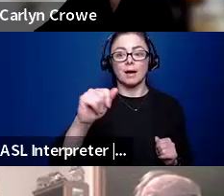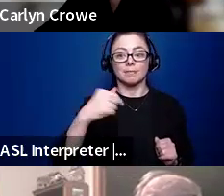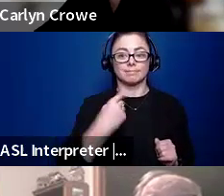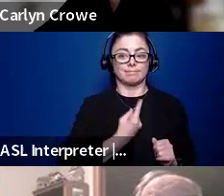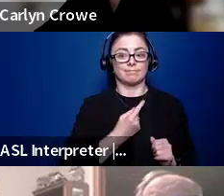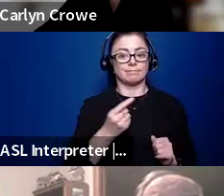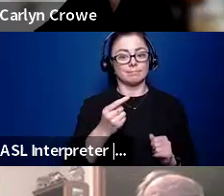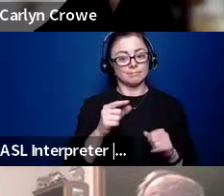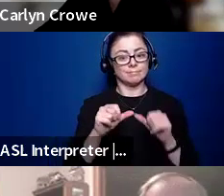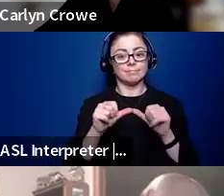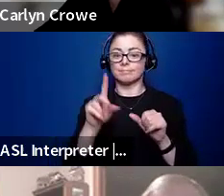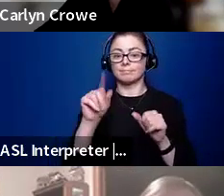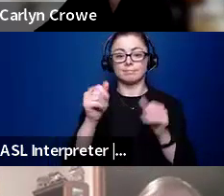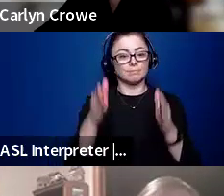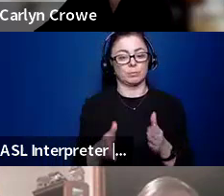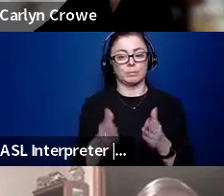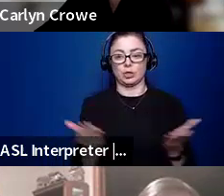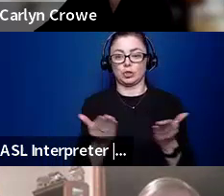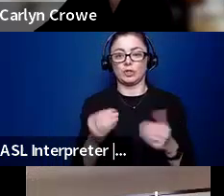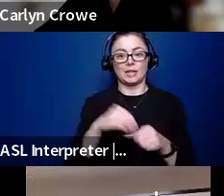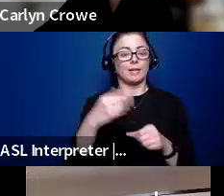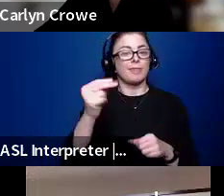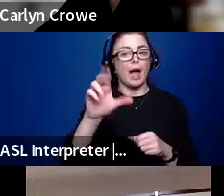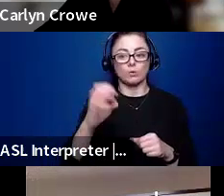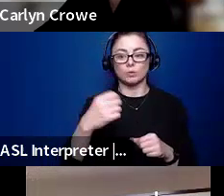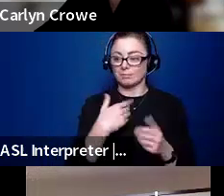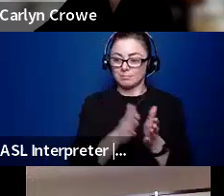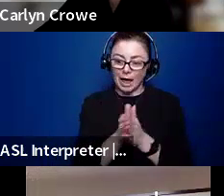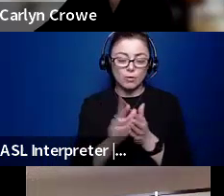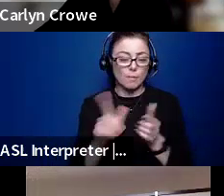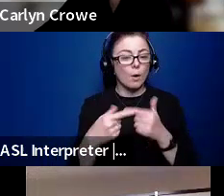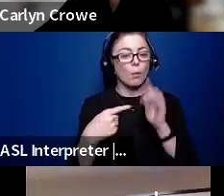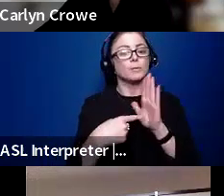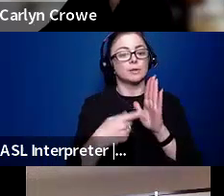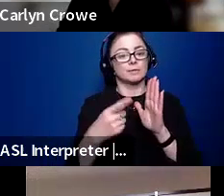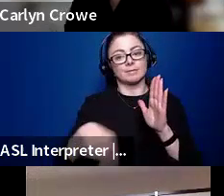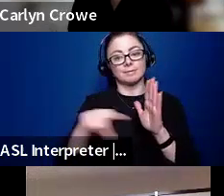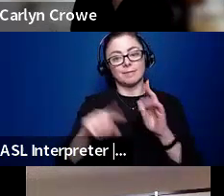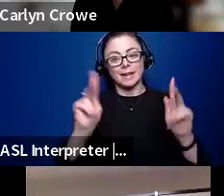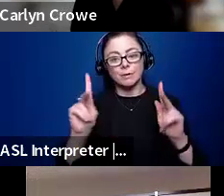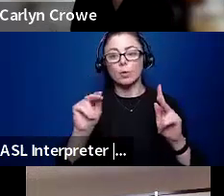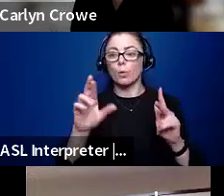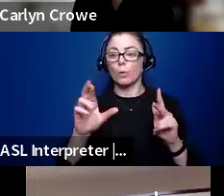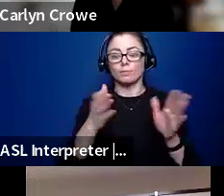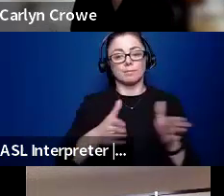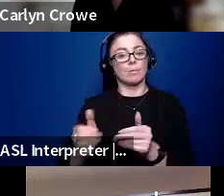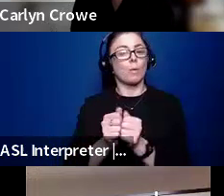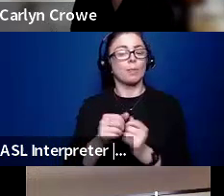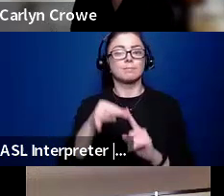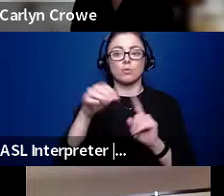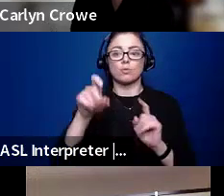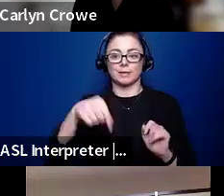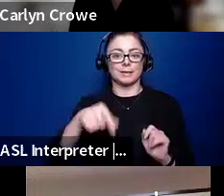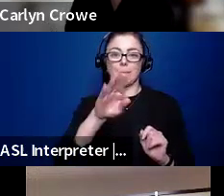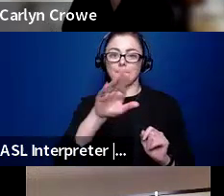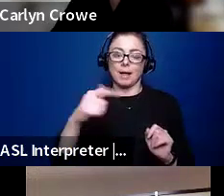I'm very passionate about is representing individuals and children with disabilities or special needs. So this is a bill that I've been paying